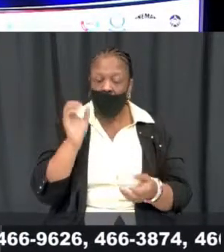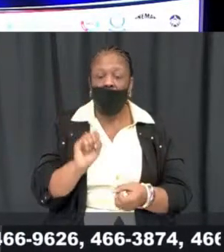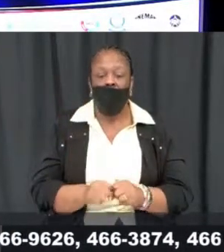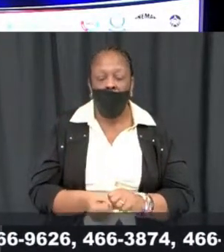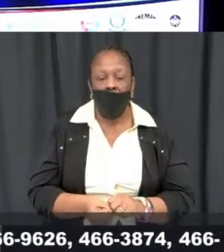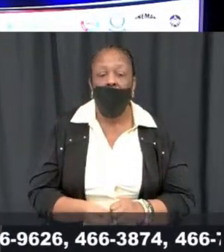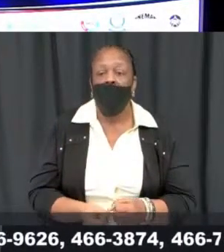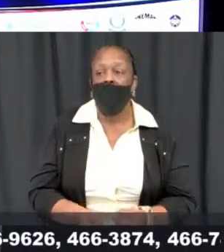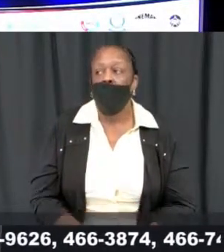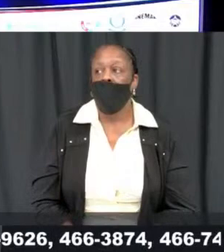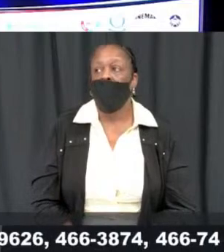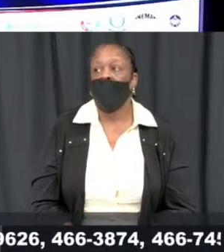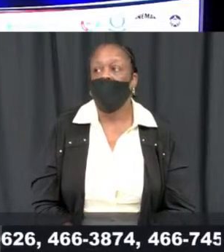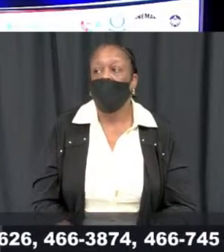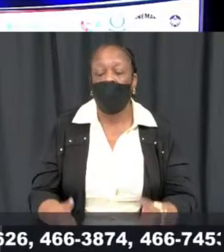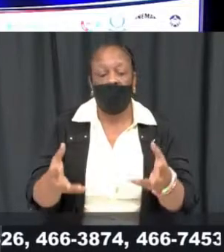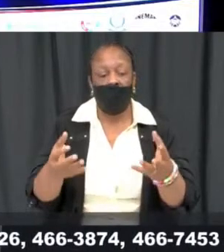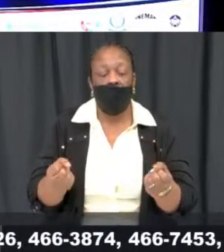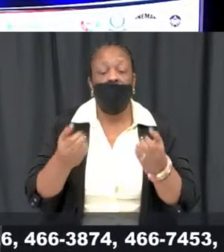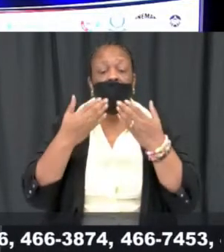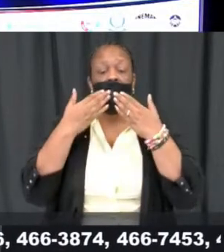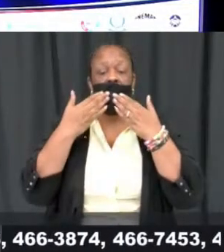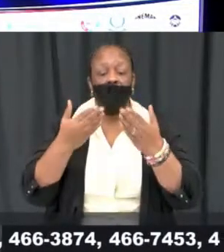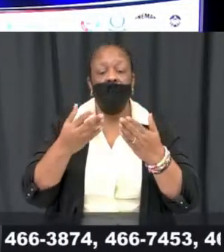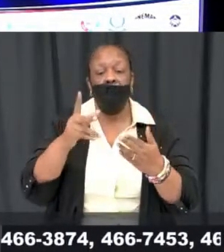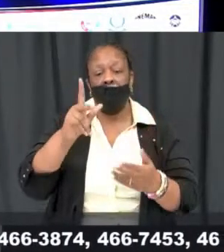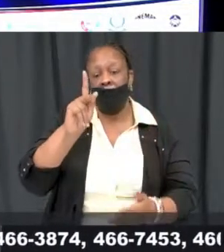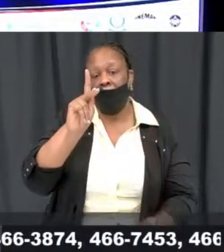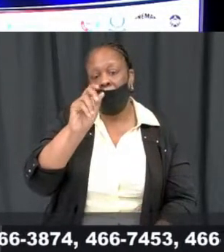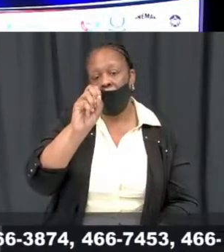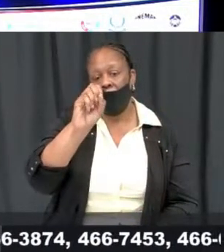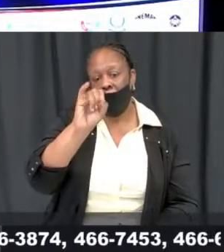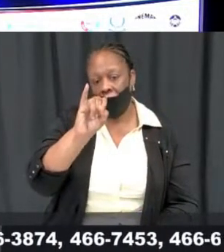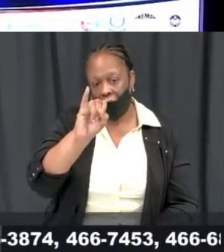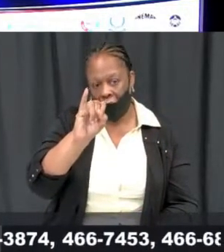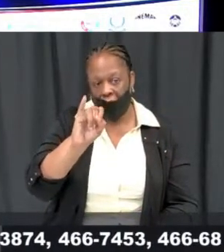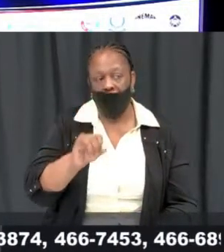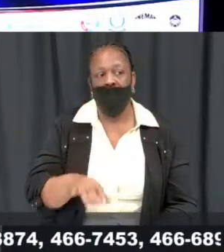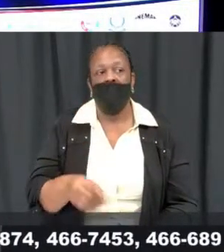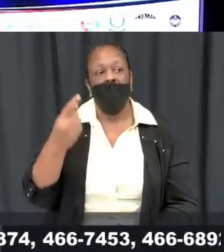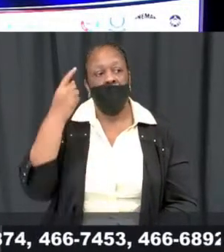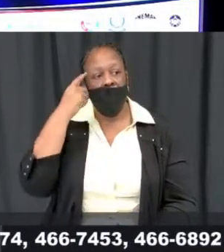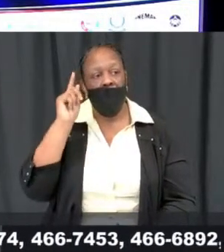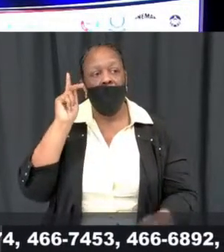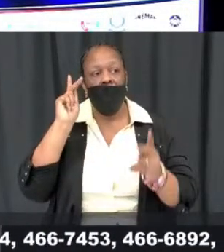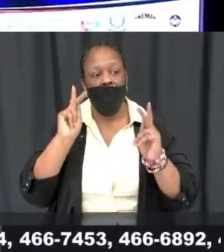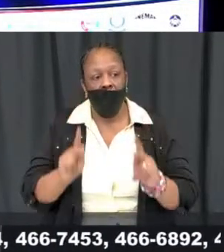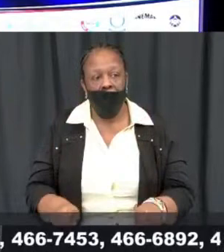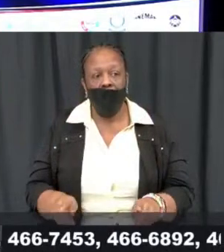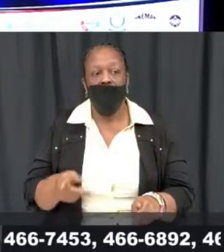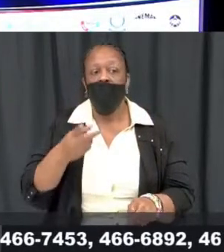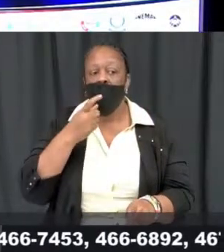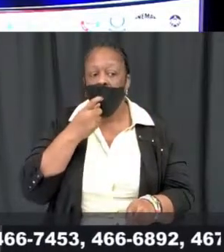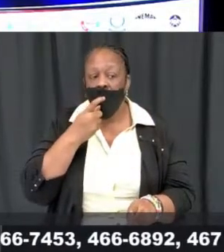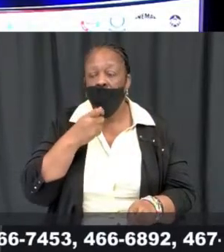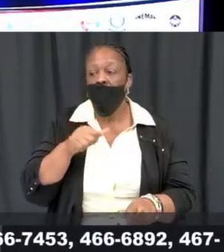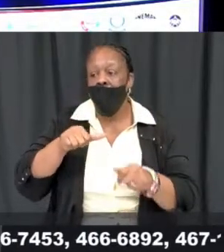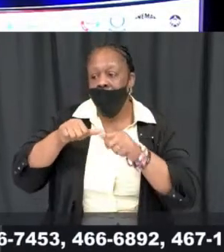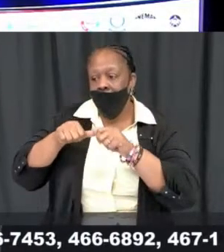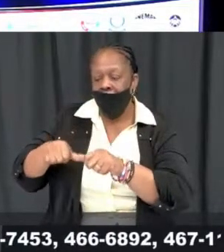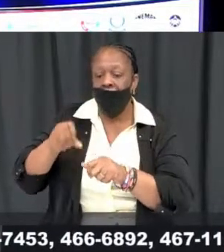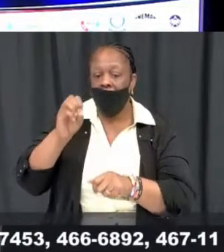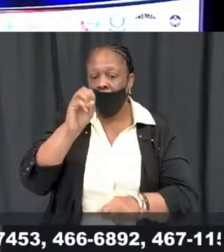time, thank Koi Hotel for actually taking all the persons that would have been staying at